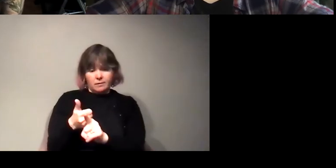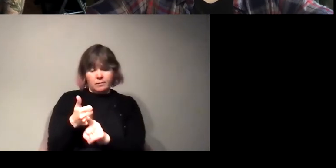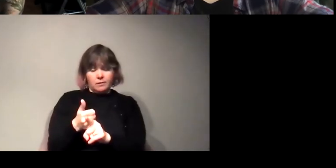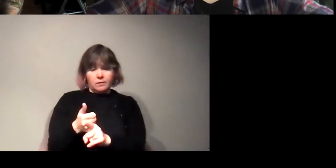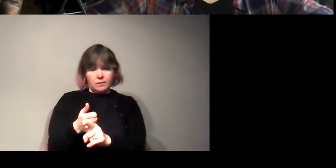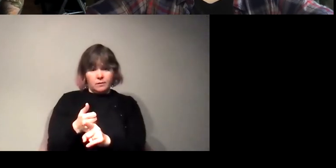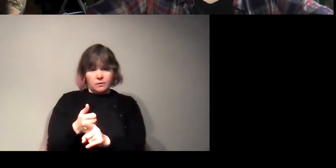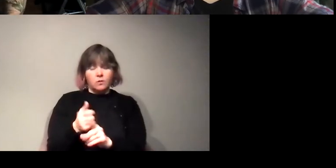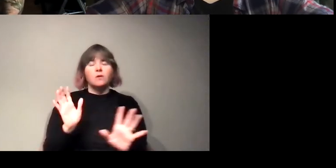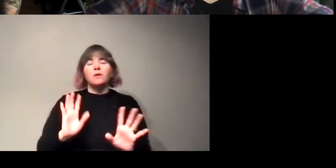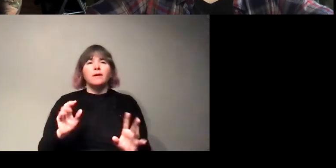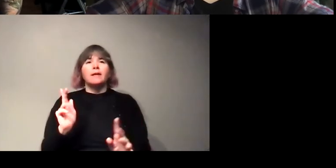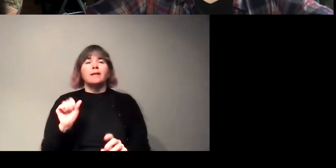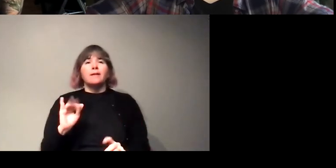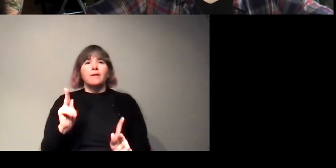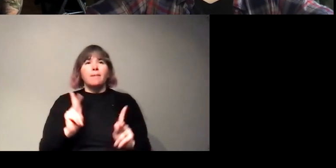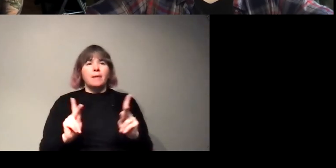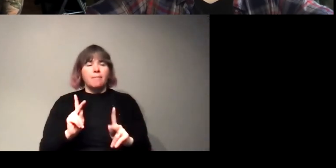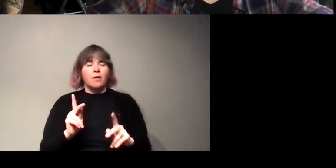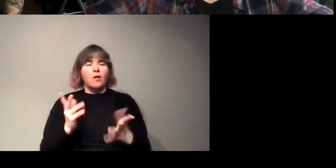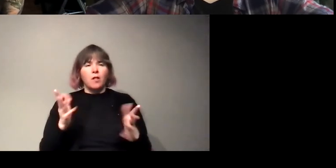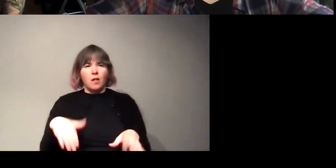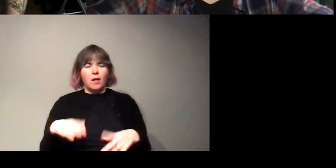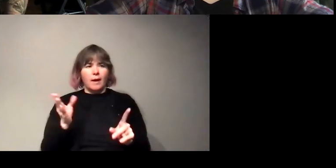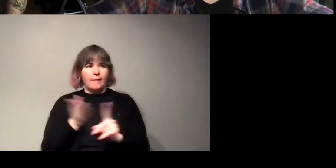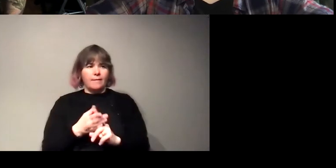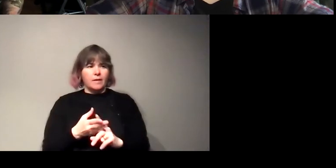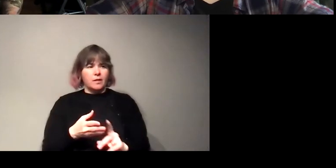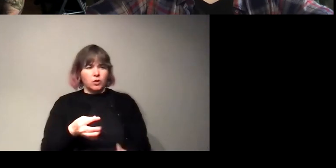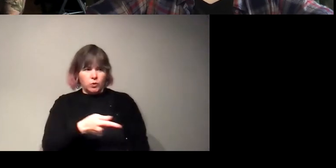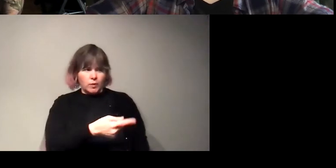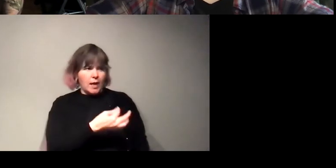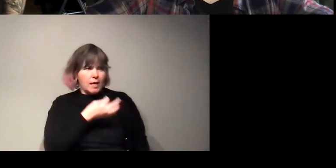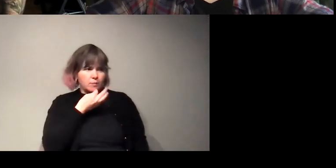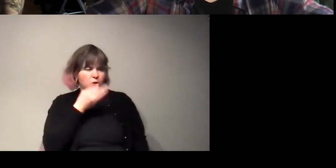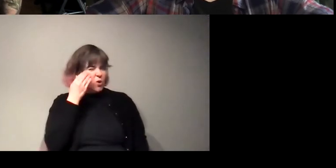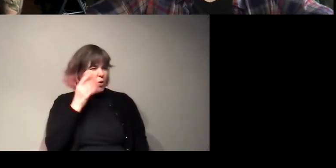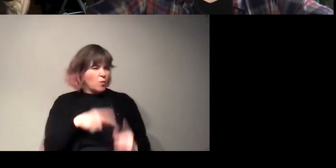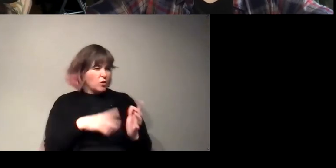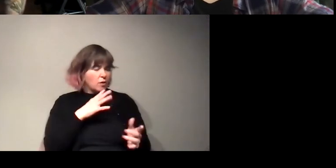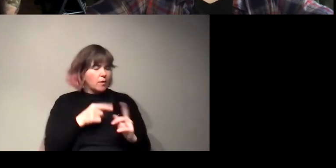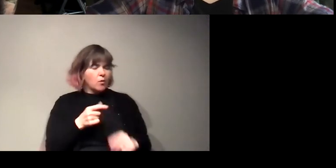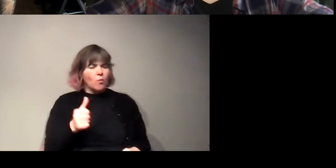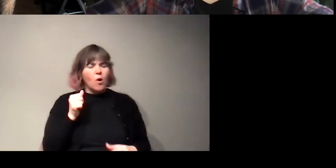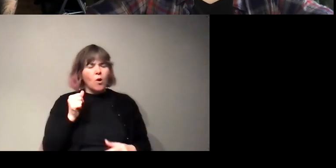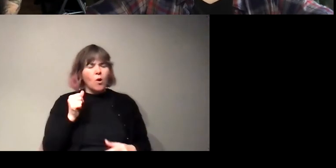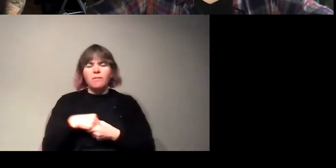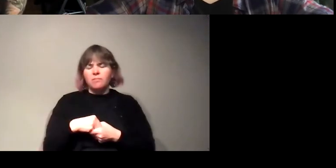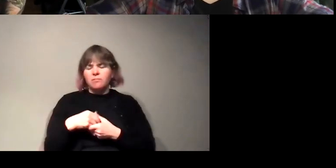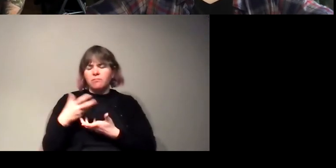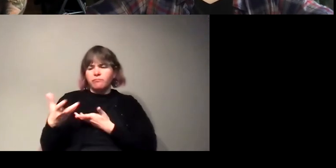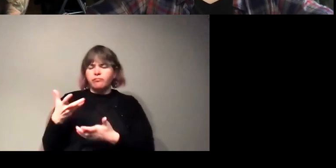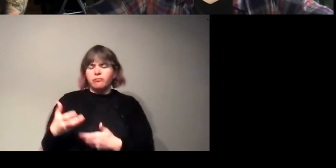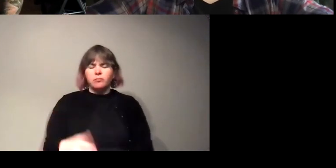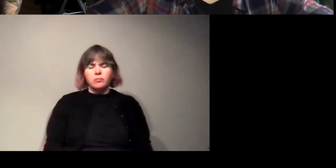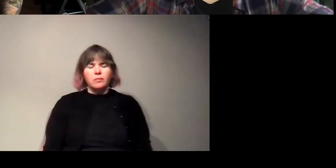If people aren't convinced you know what you're talking about, they won't talk to you. If people